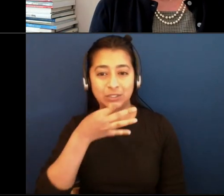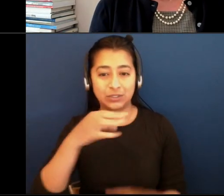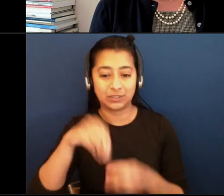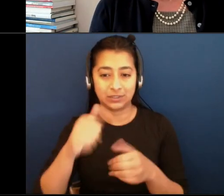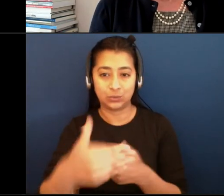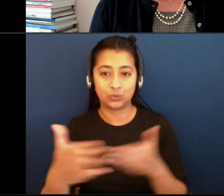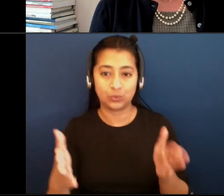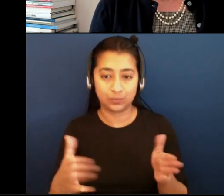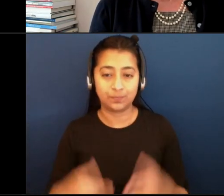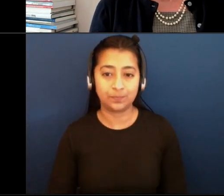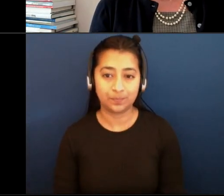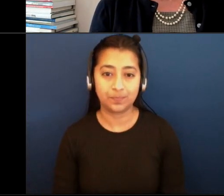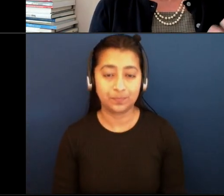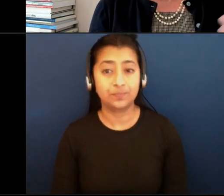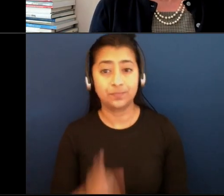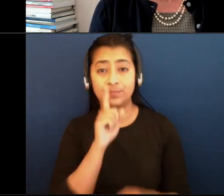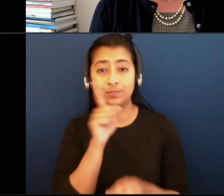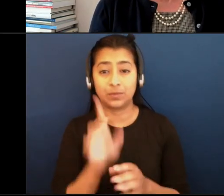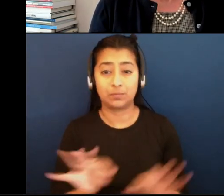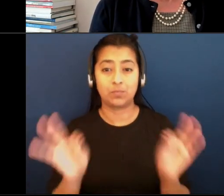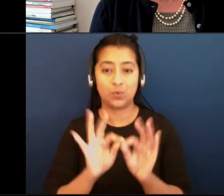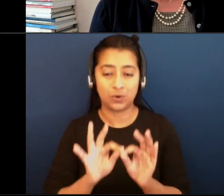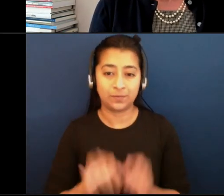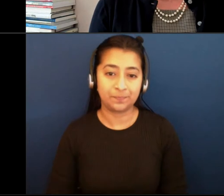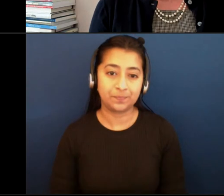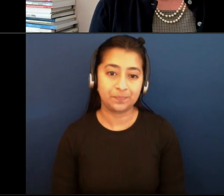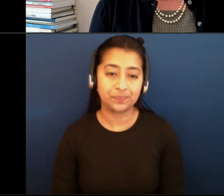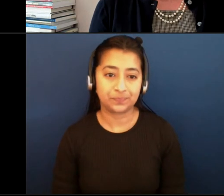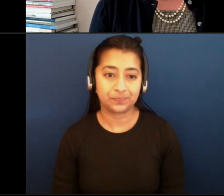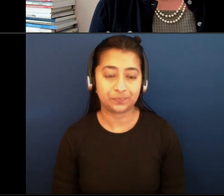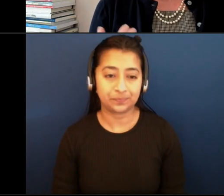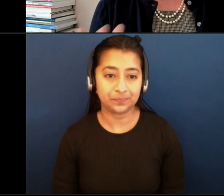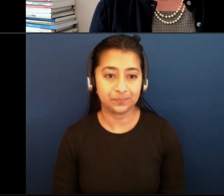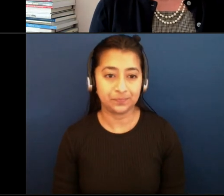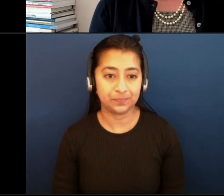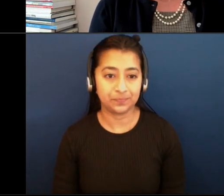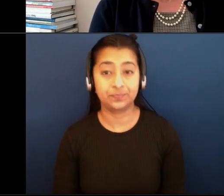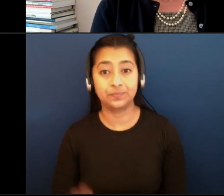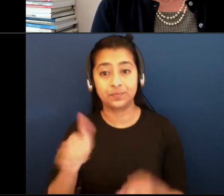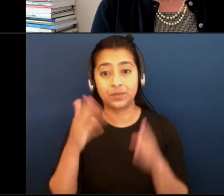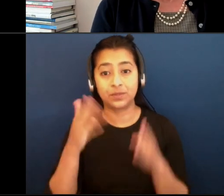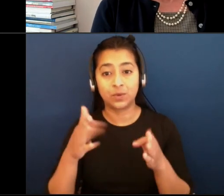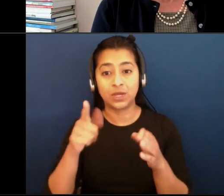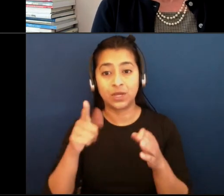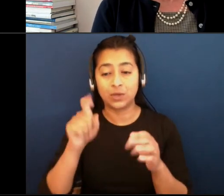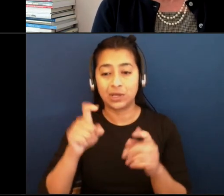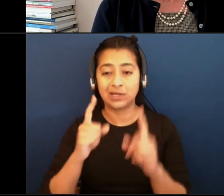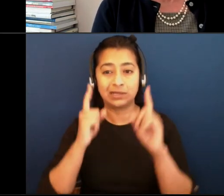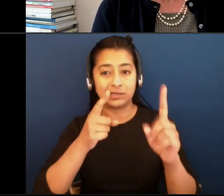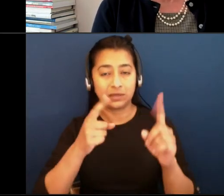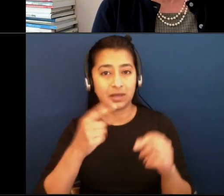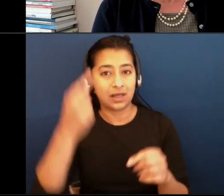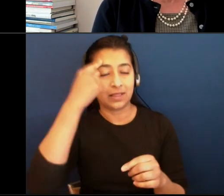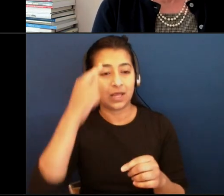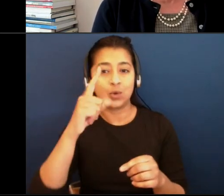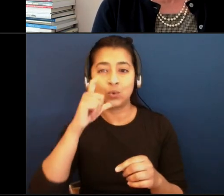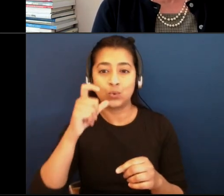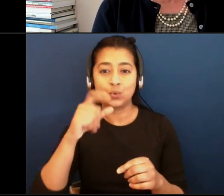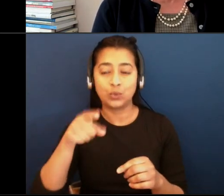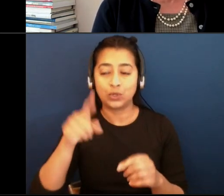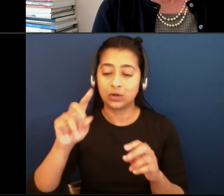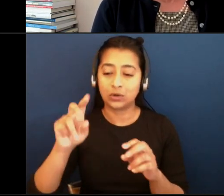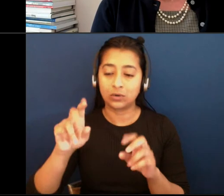know, I think that is really important. I think another way that you can help reach these goals is to think about who you're citing and whose work you're